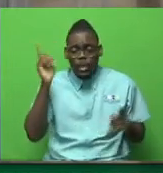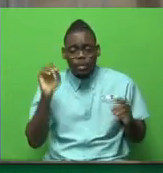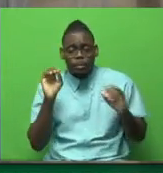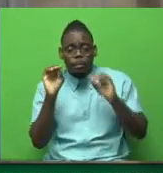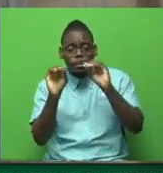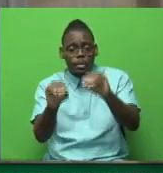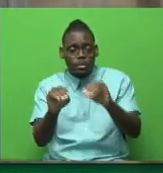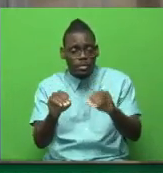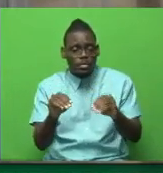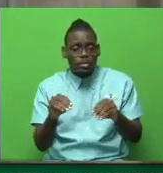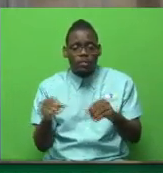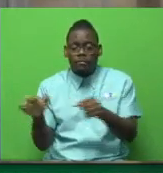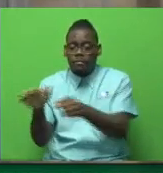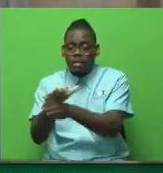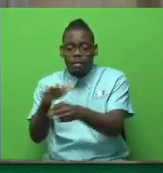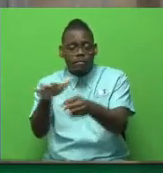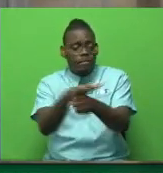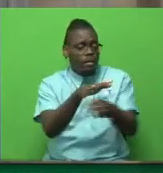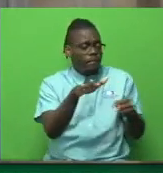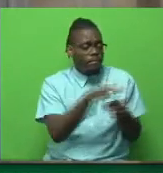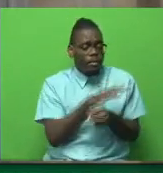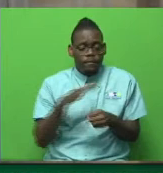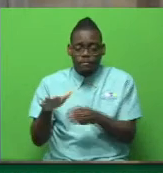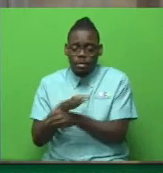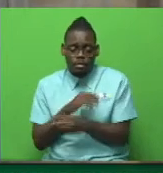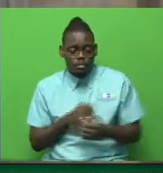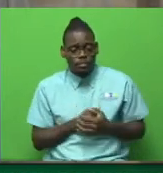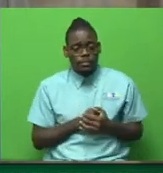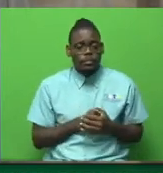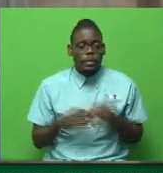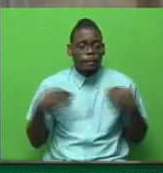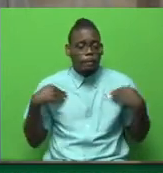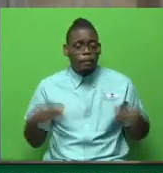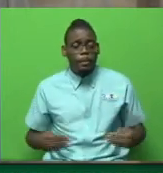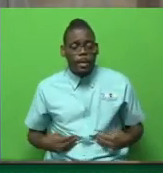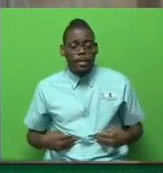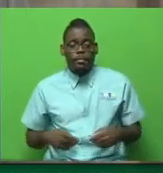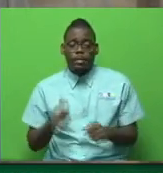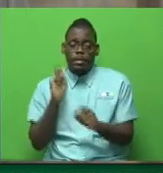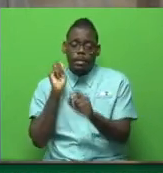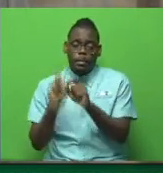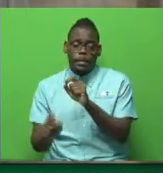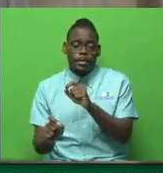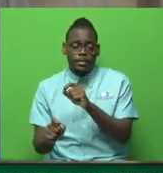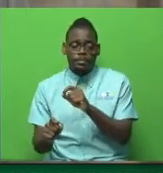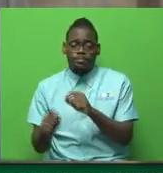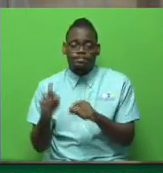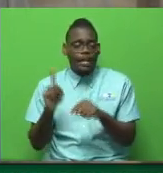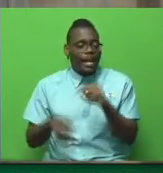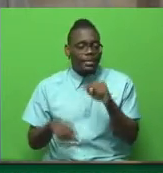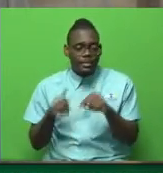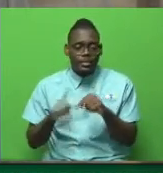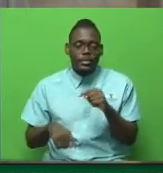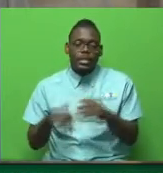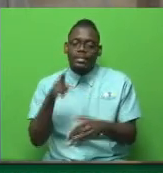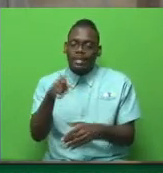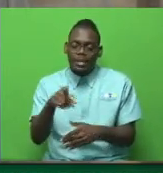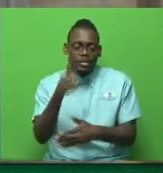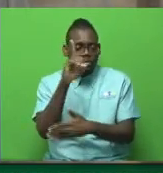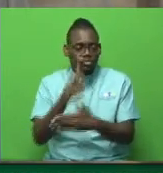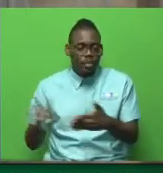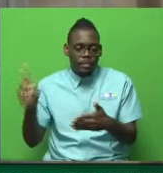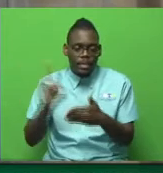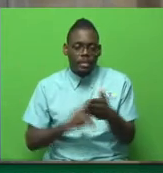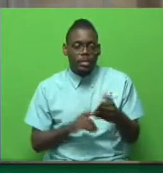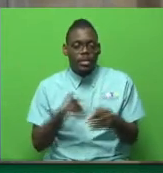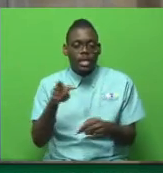time persons of in the Hindu religion were not allowed to to put their relatives and friends and loved ones